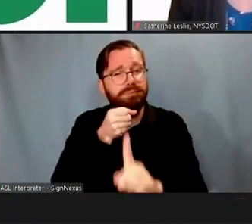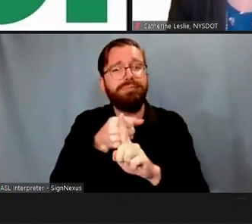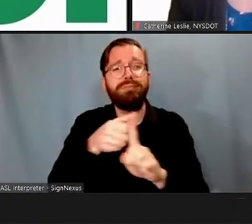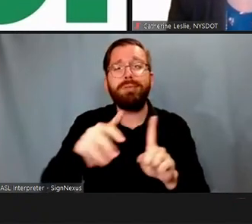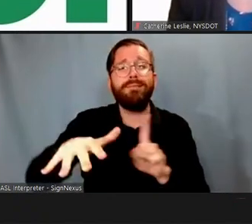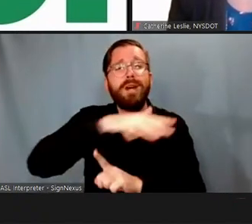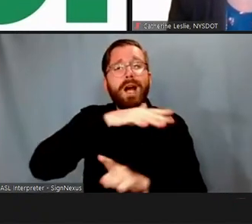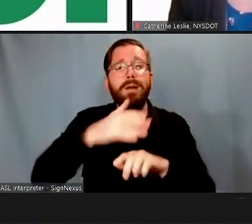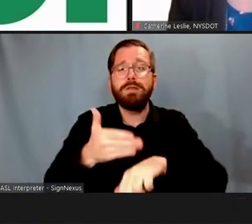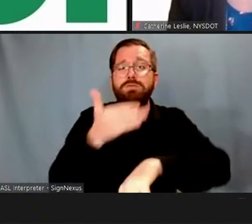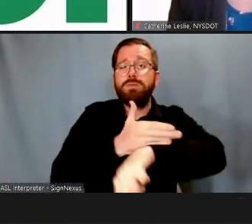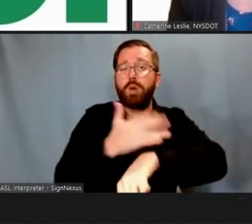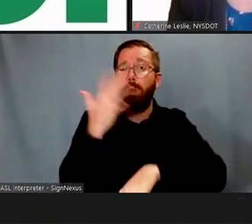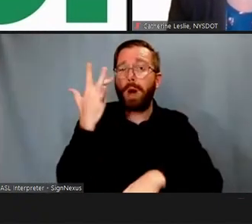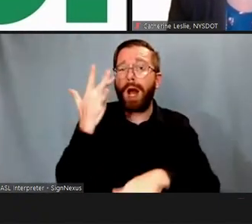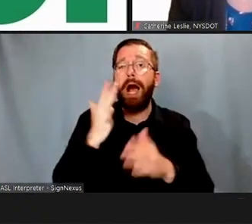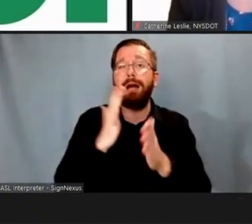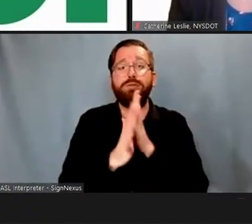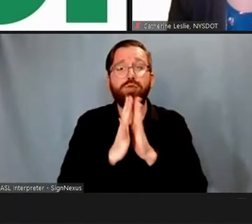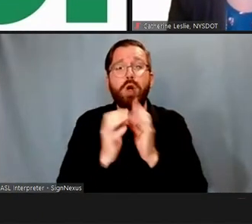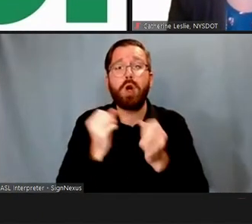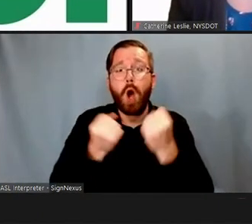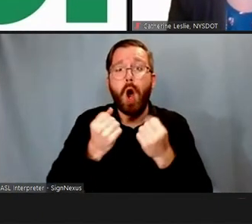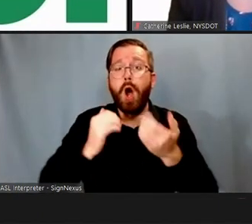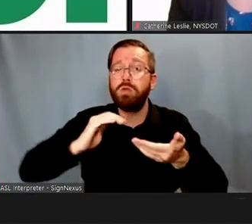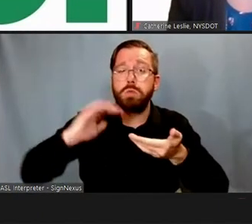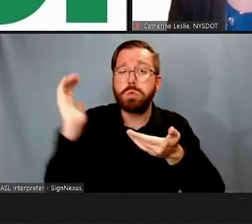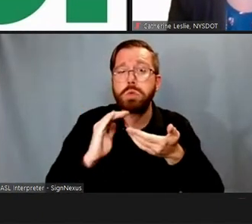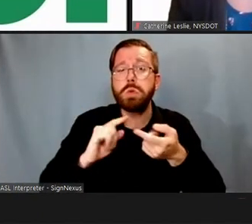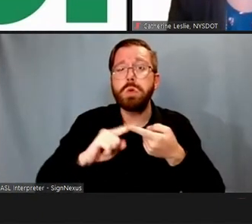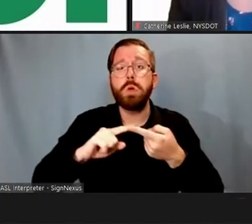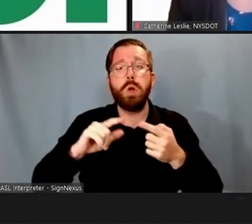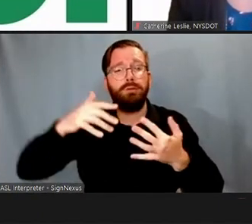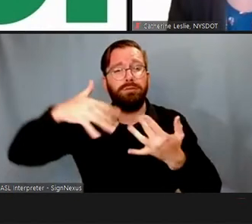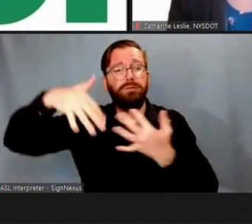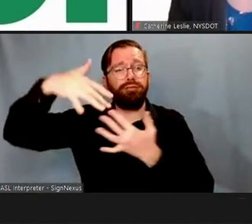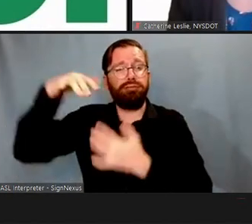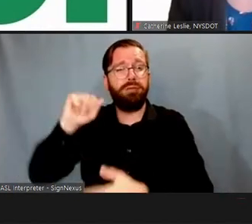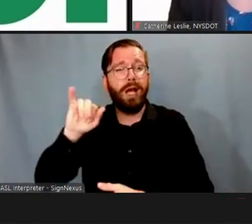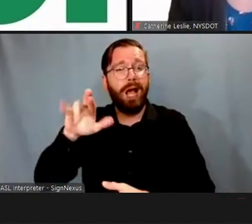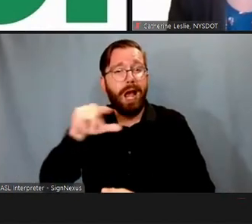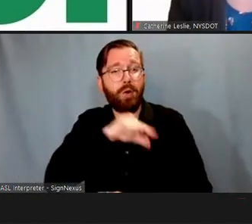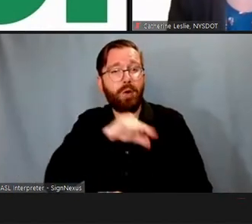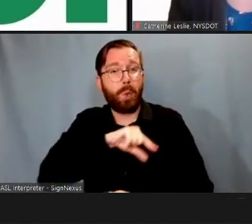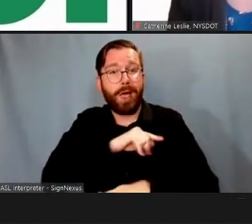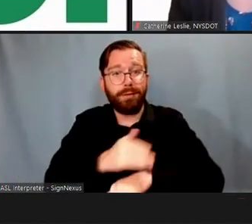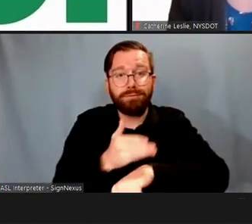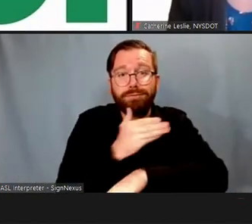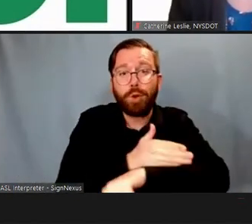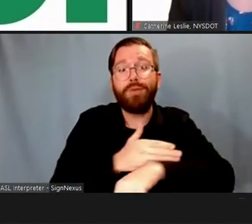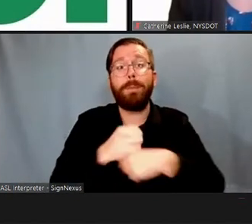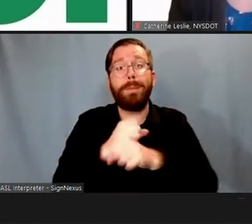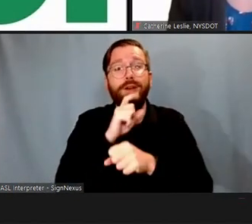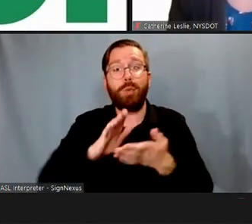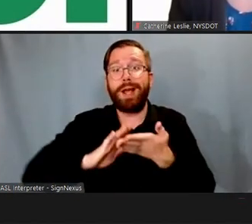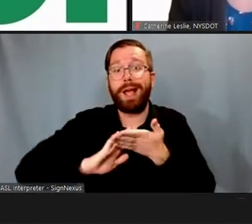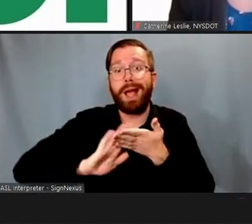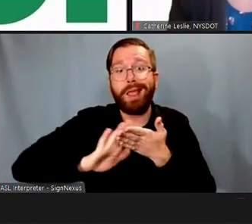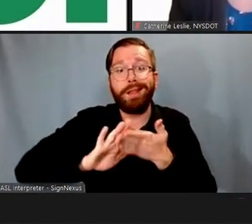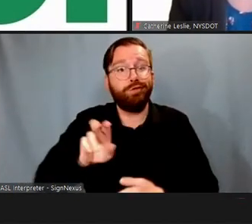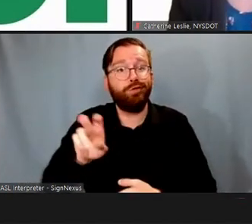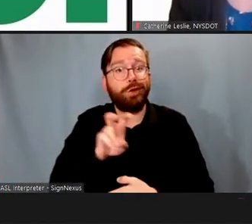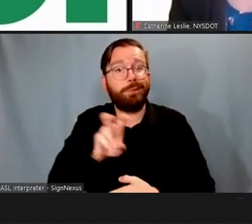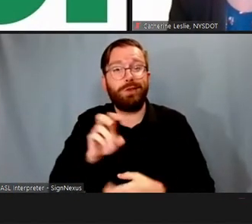clearing the air of excessive vehicle exhaust and by raising funds that will be invested in delivering cleaner transportation for millions of new